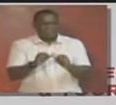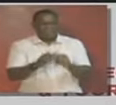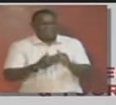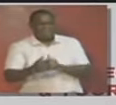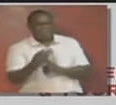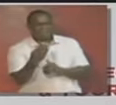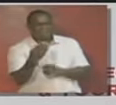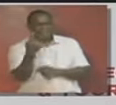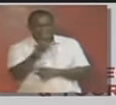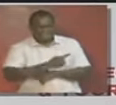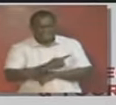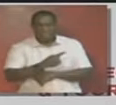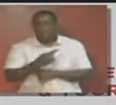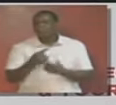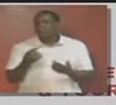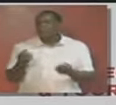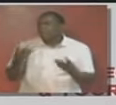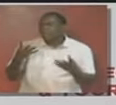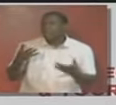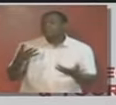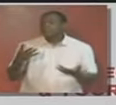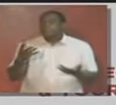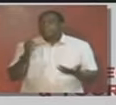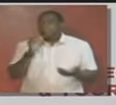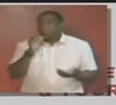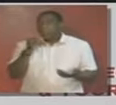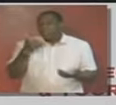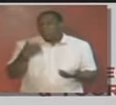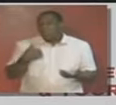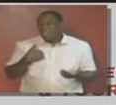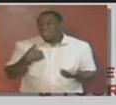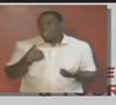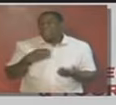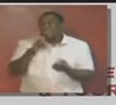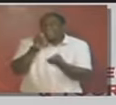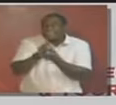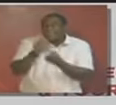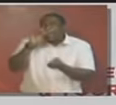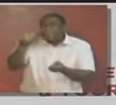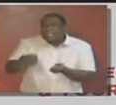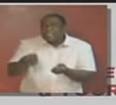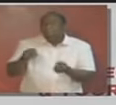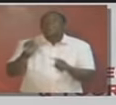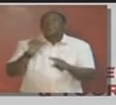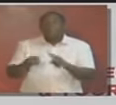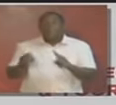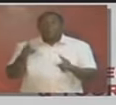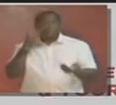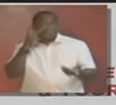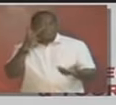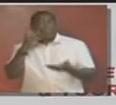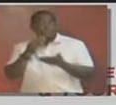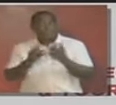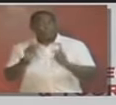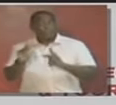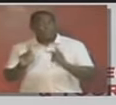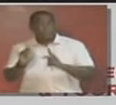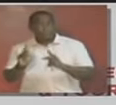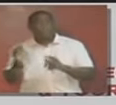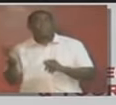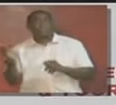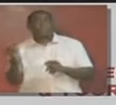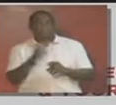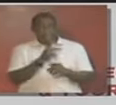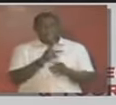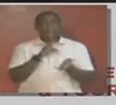of a percentage, but we do know that we have seen quite a few individuals who have come back to their doctors with the